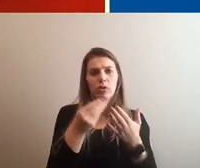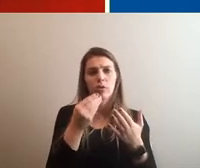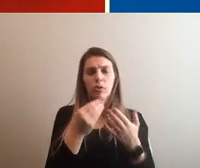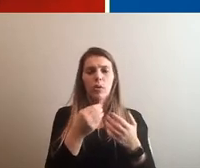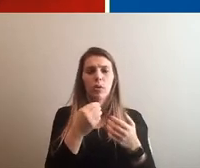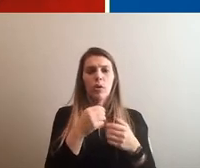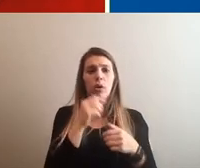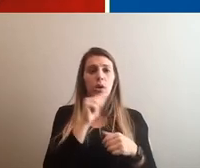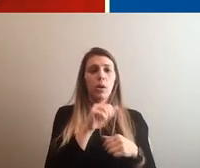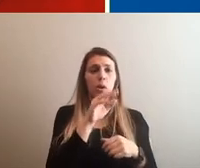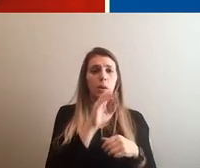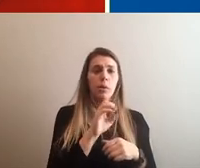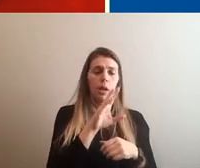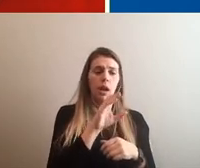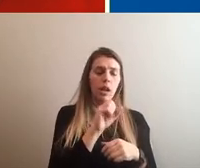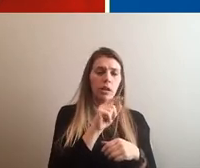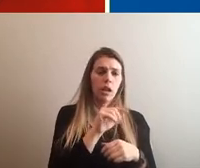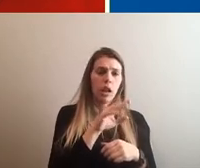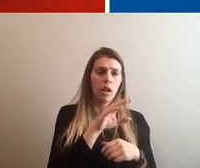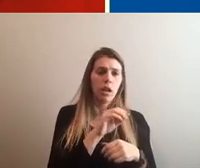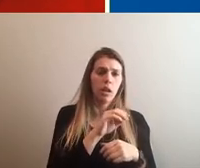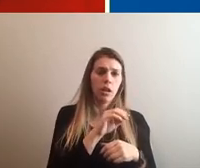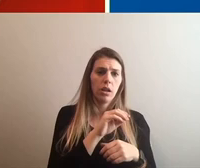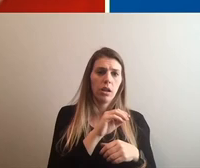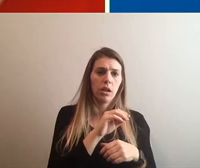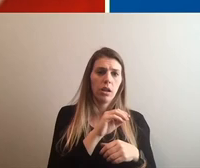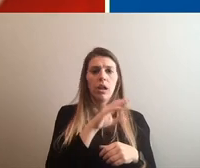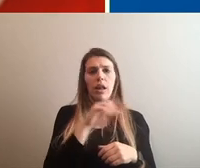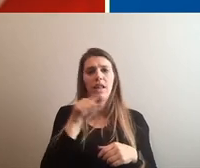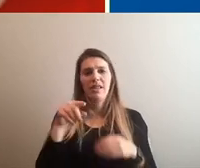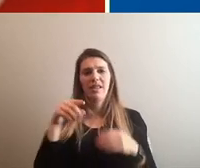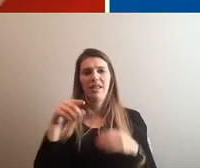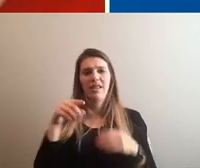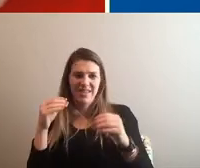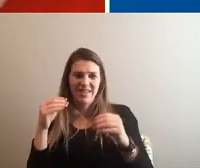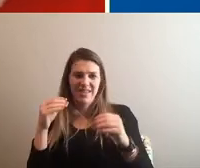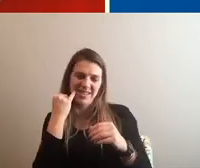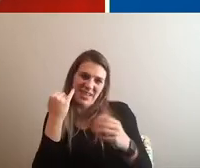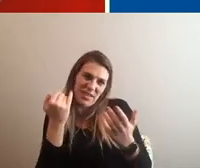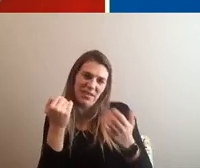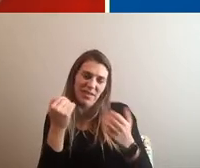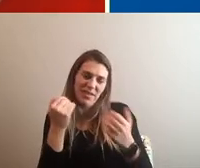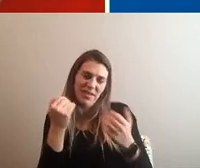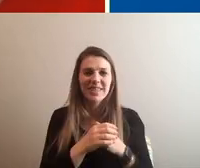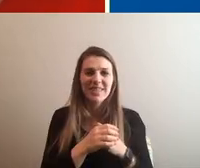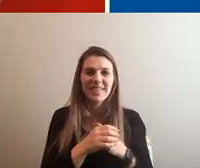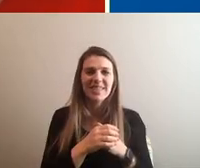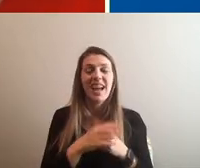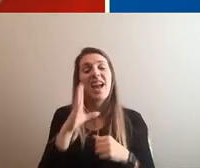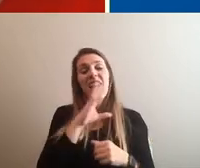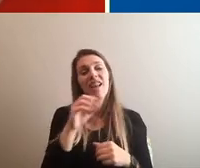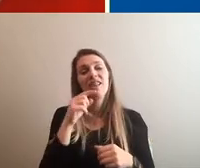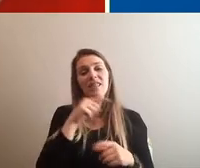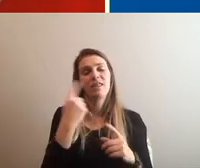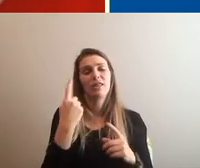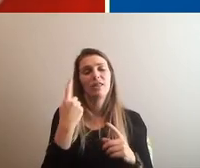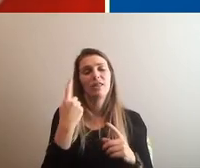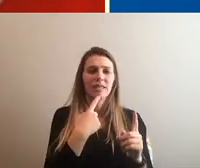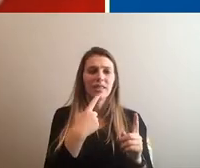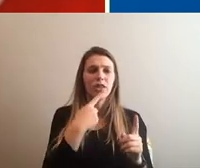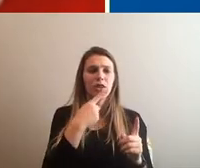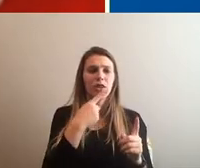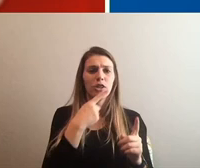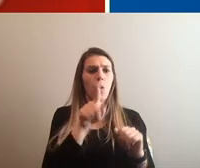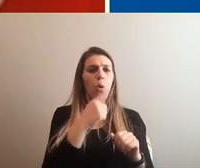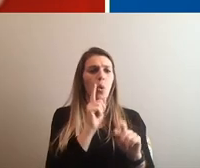could be Tesco's, Asda, and Marks and Spencer's, if you're quite posh. And somebody says, you can only go